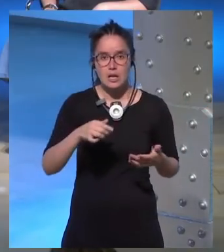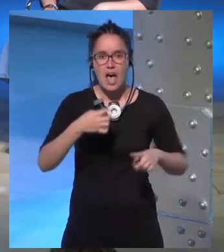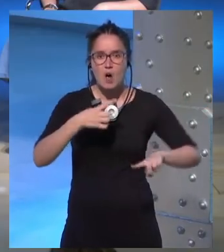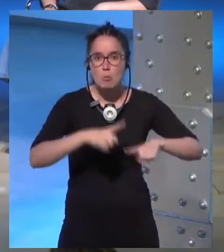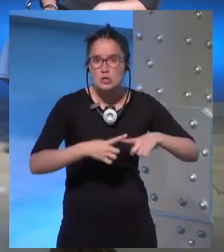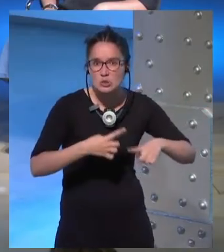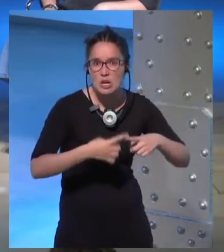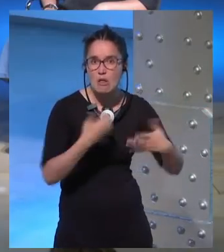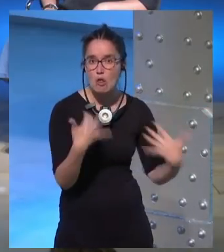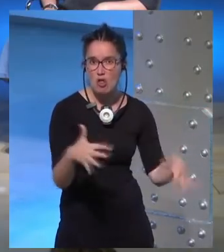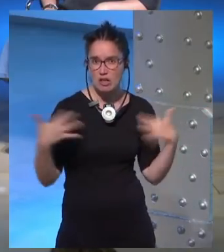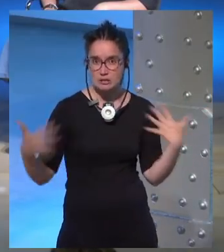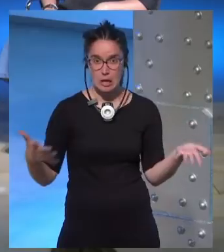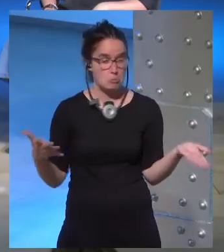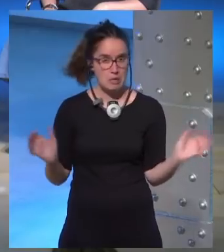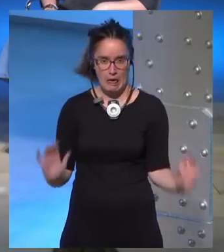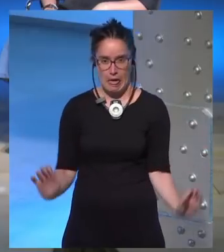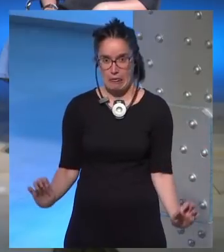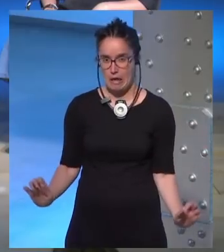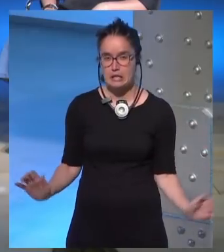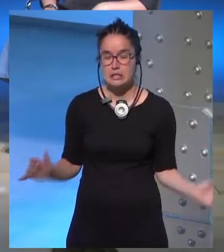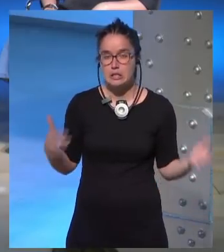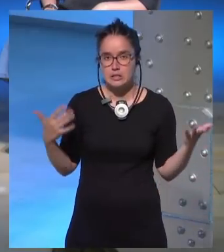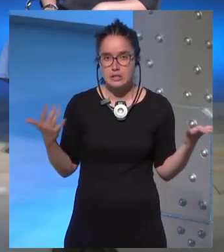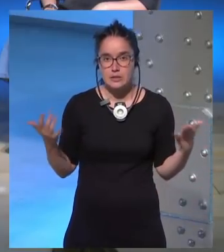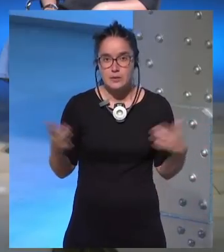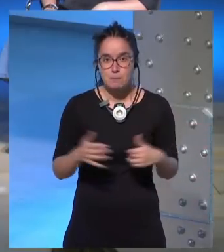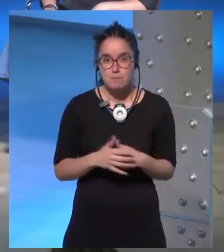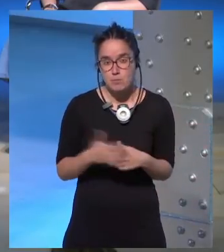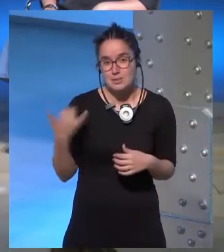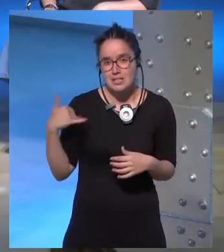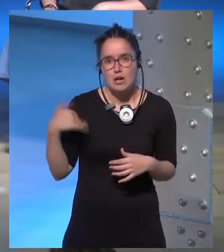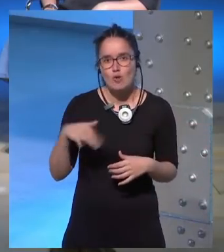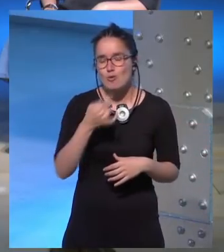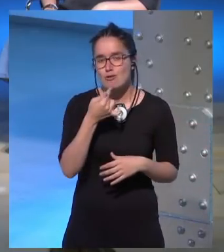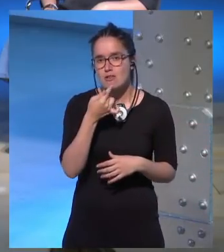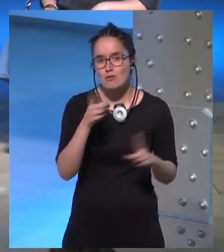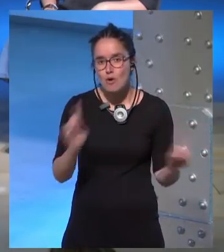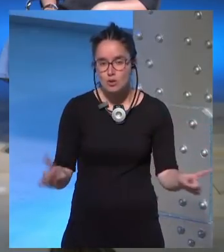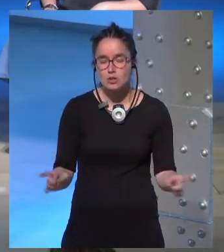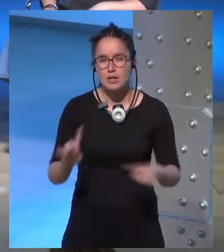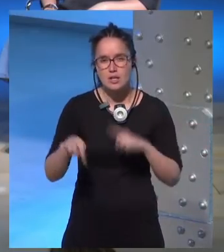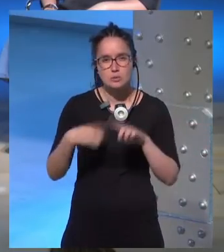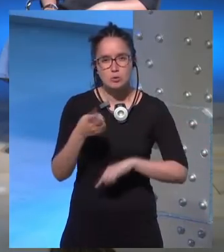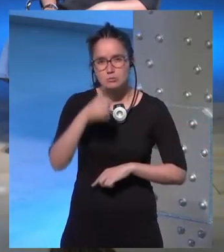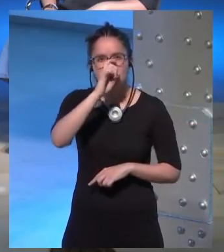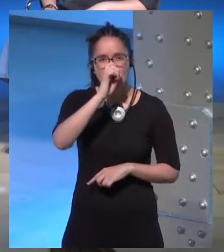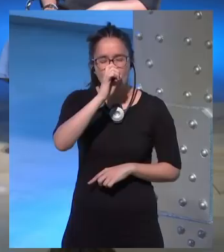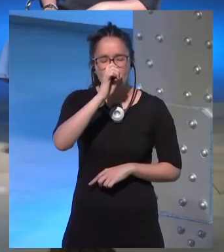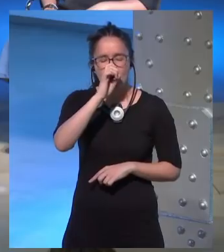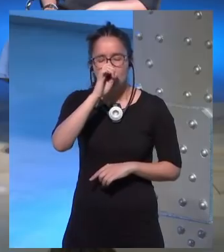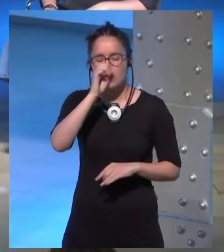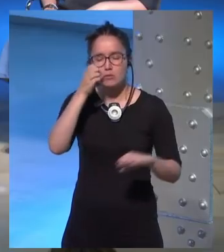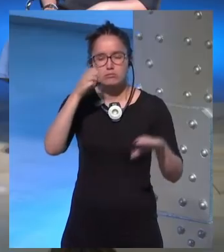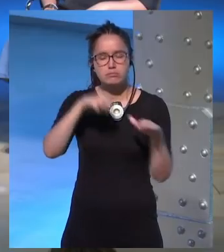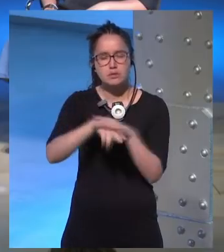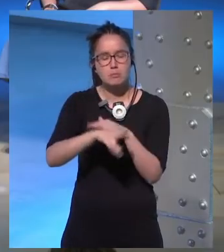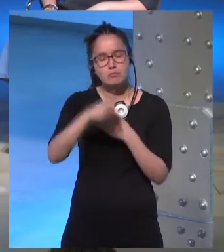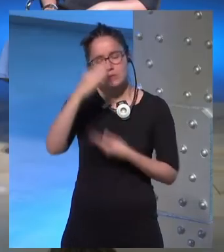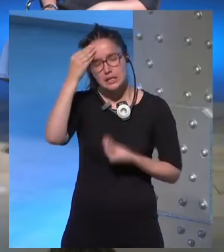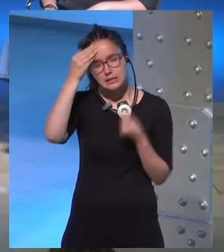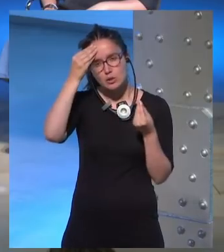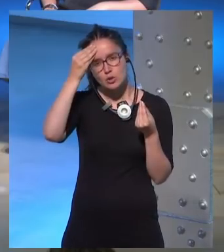emotion? Where's sexuality in this? I couldn't really find anything interesting there. And then I remember